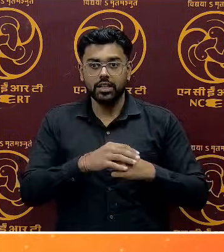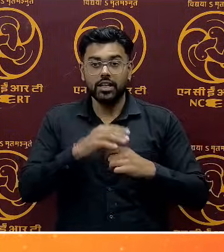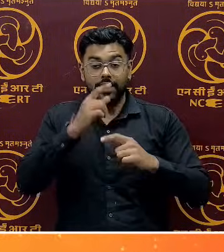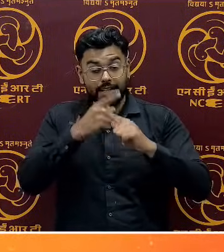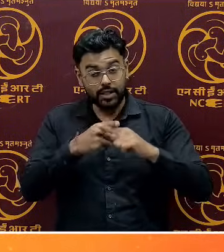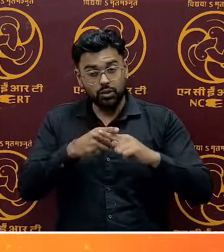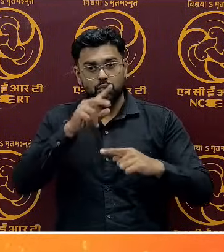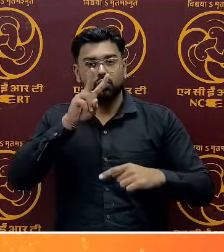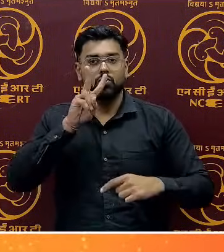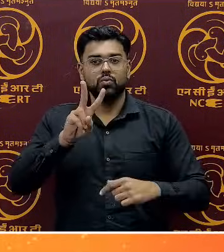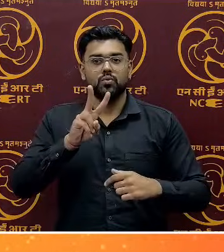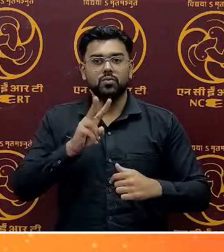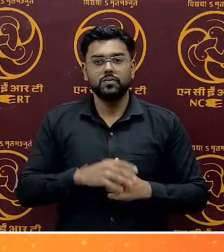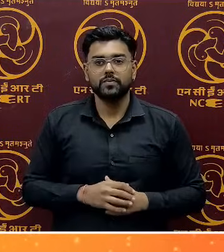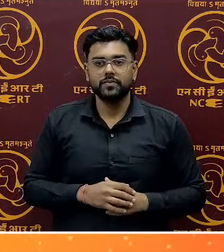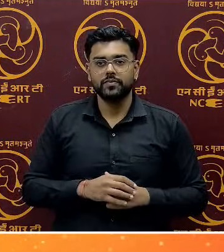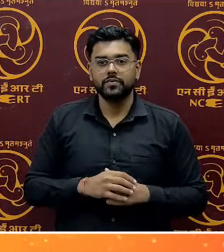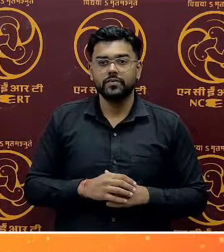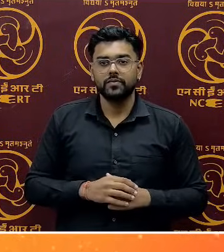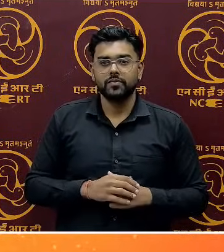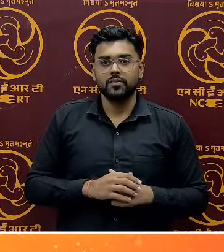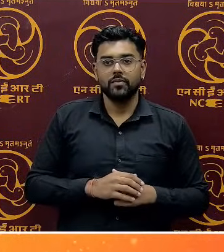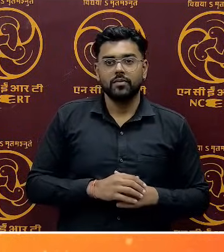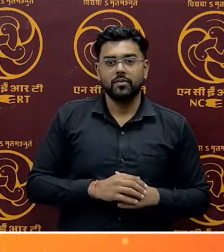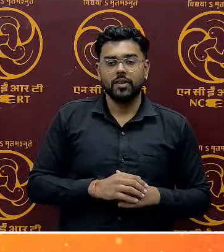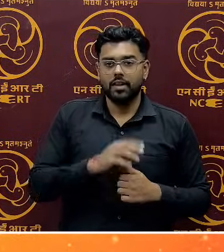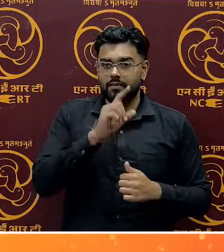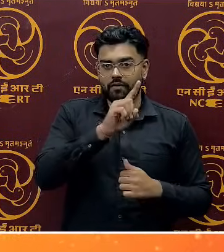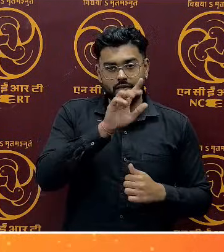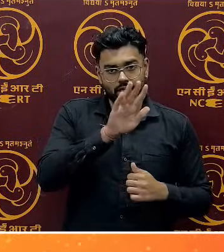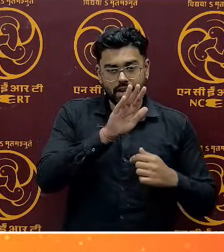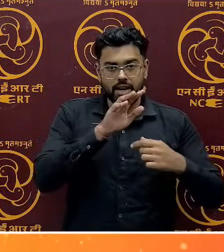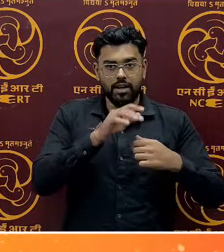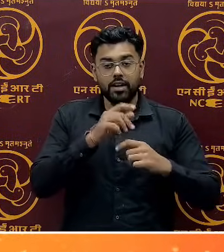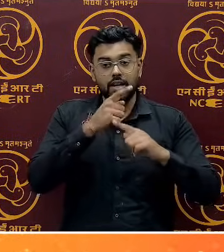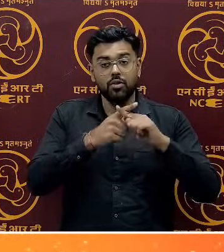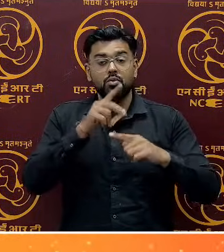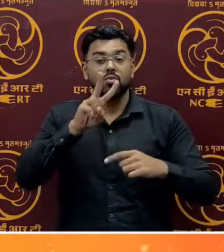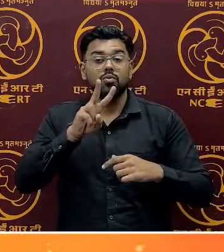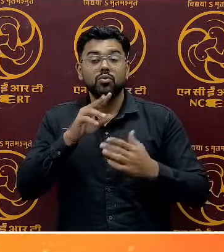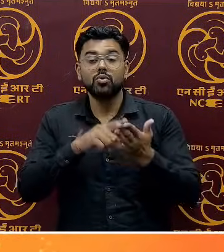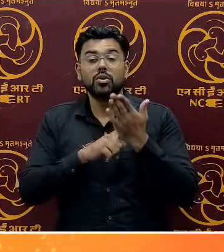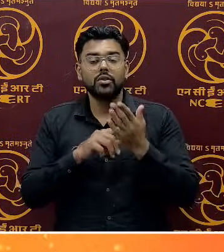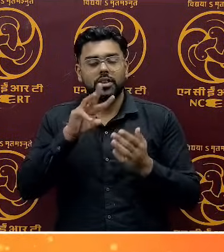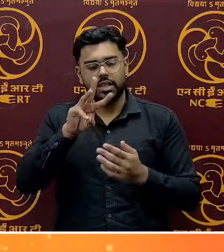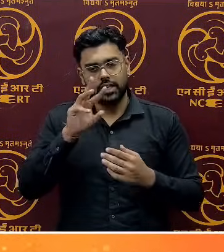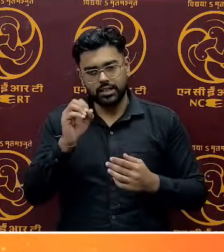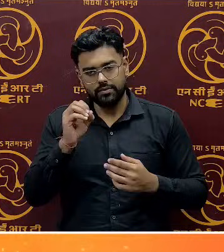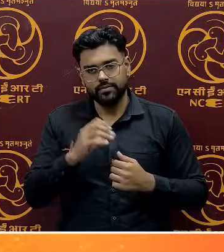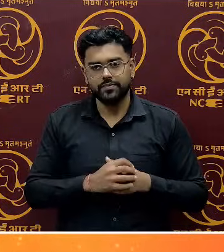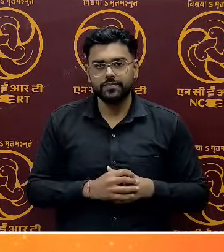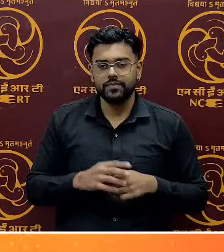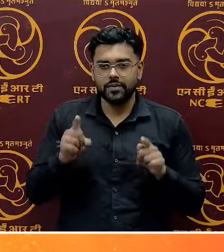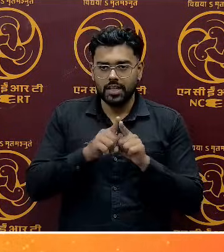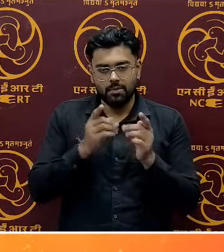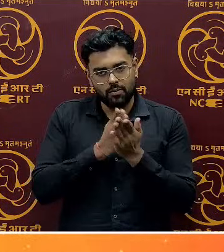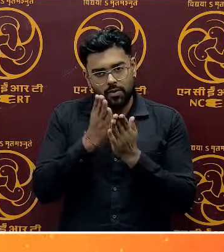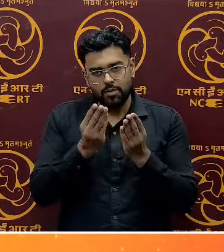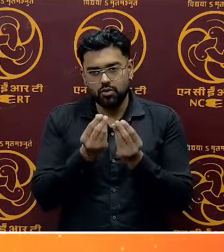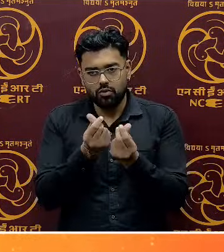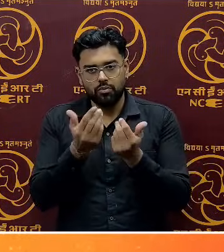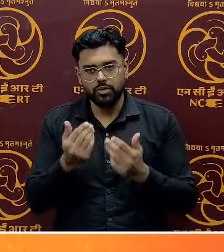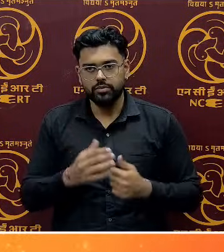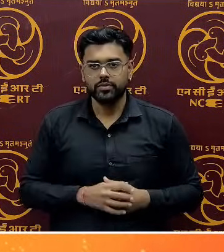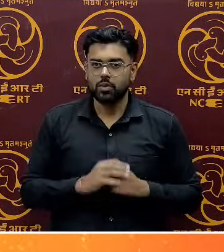into 2. 5 into 3 is 15. 15 2s are 30. This way we can solve.